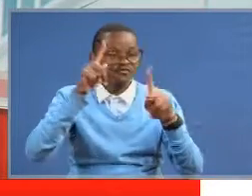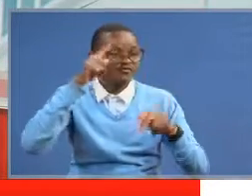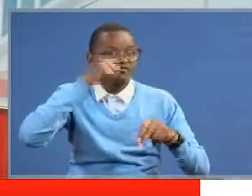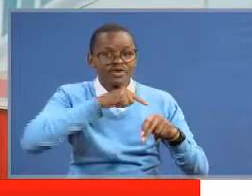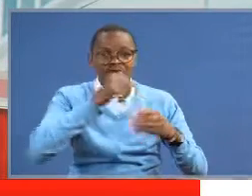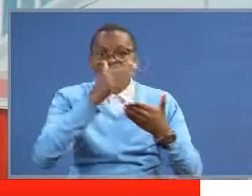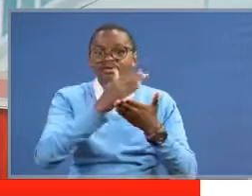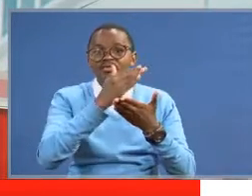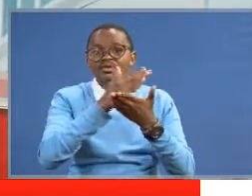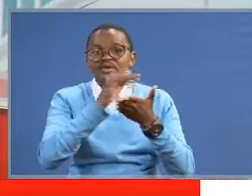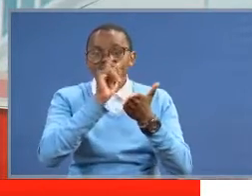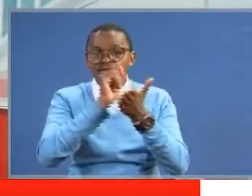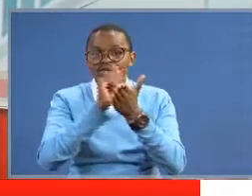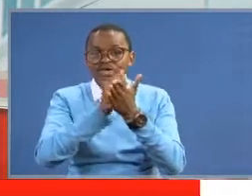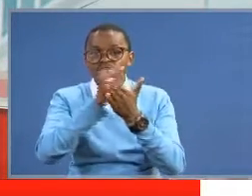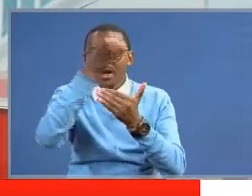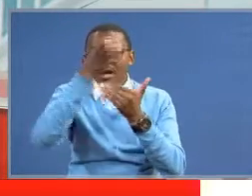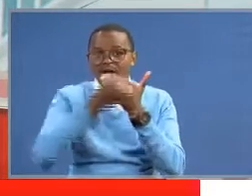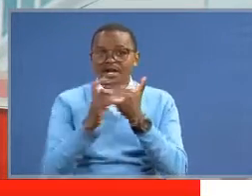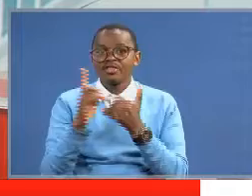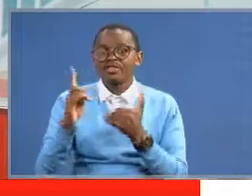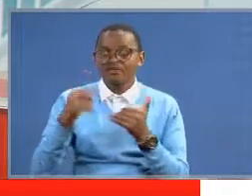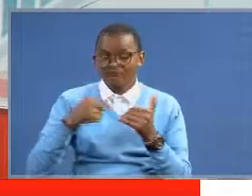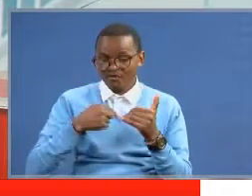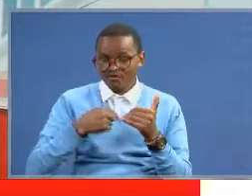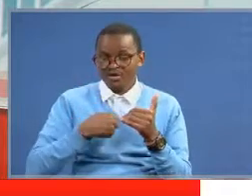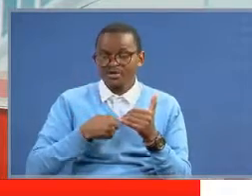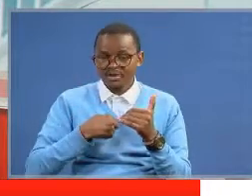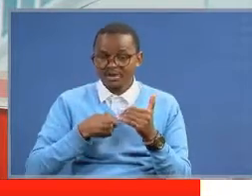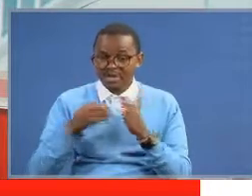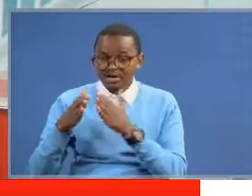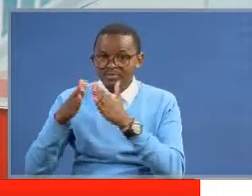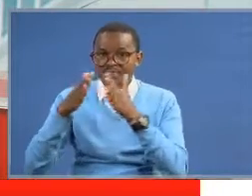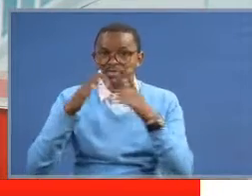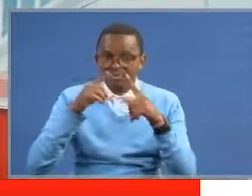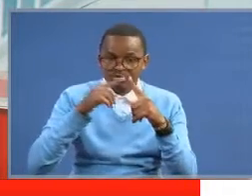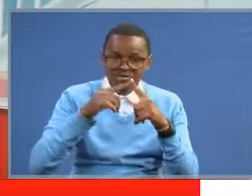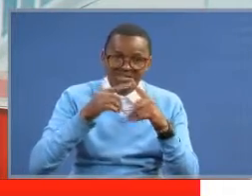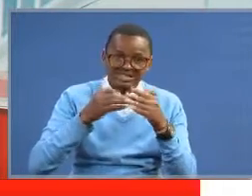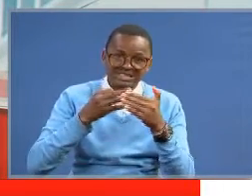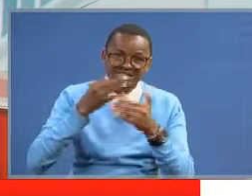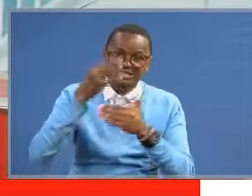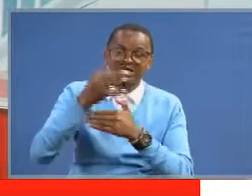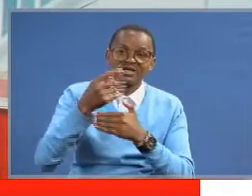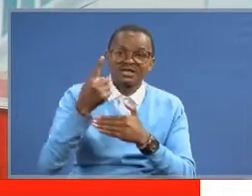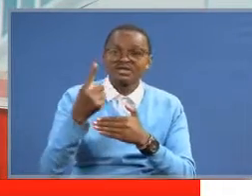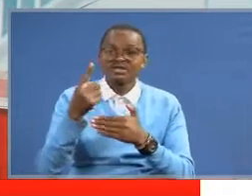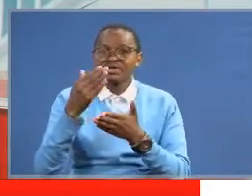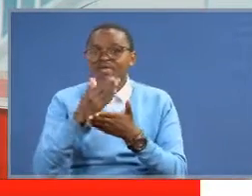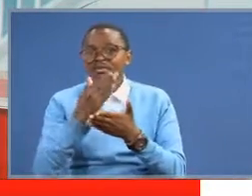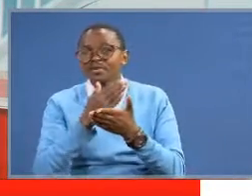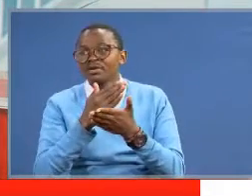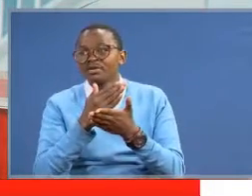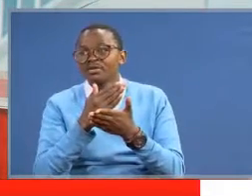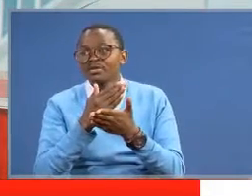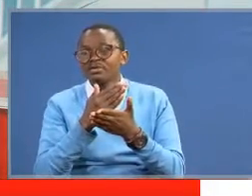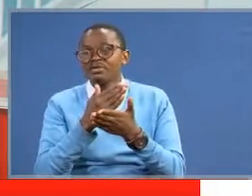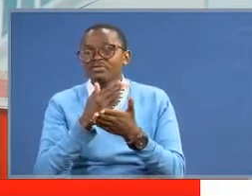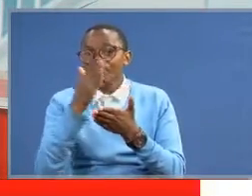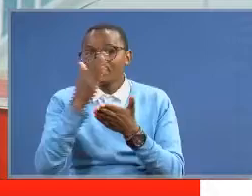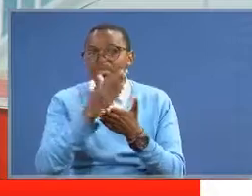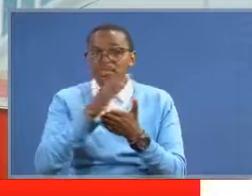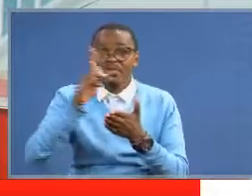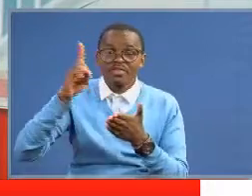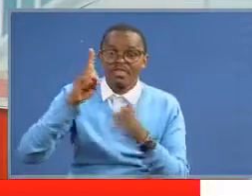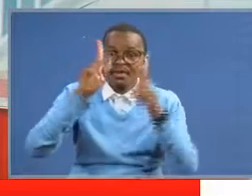finalizing this program that we were ending there. So for me, I see it as an opportunity to extend some of these programs. What are the program in Kisumu? Yes, so the